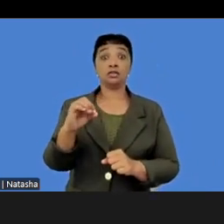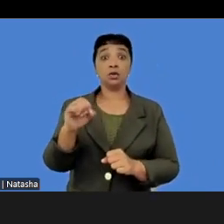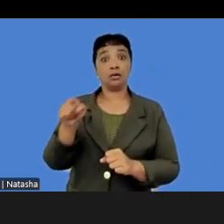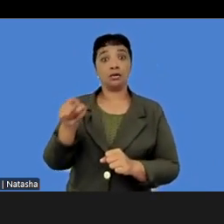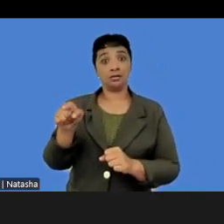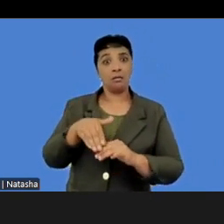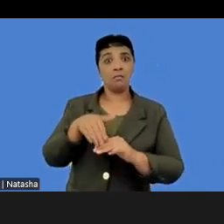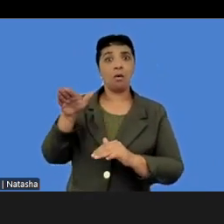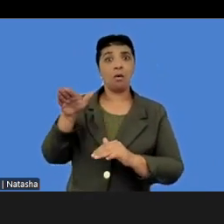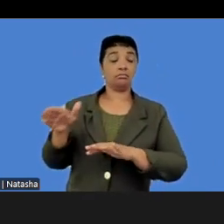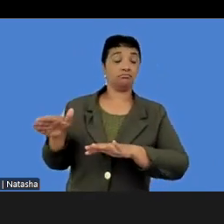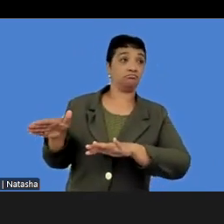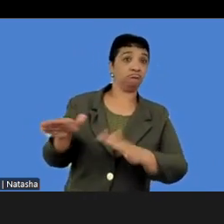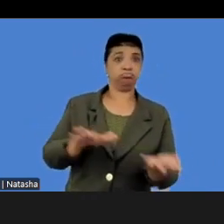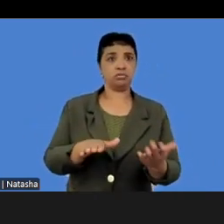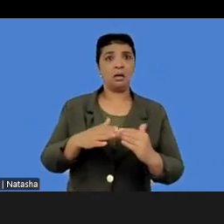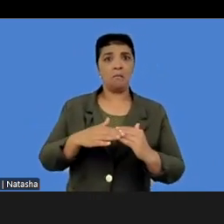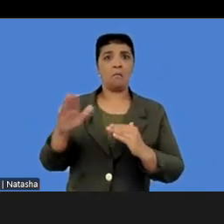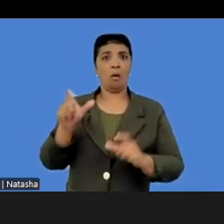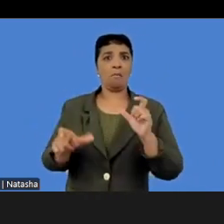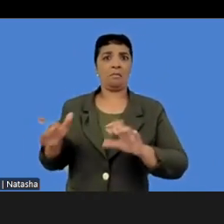that lost some of the most lives.